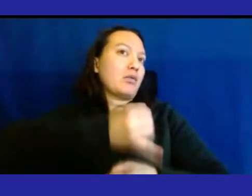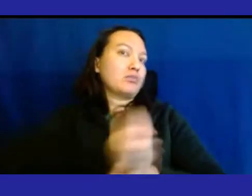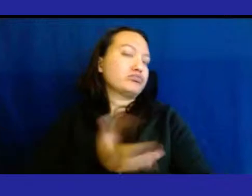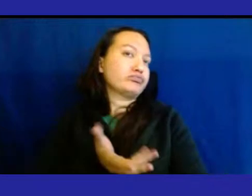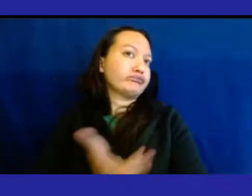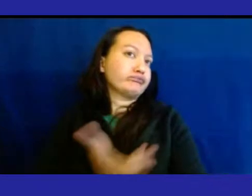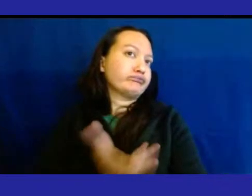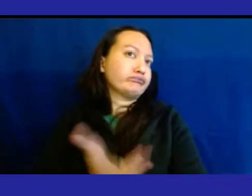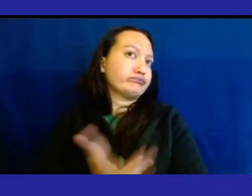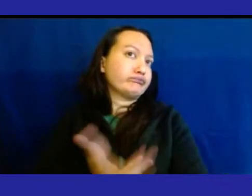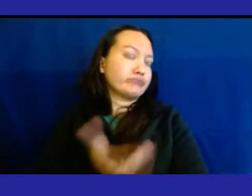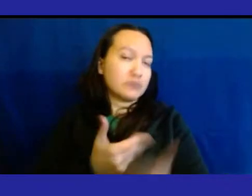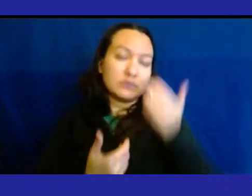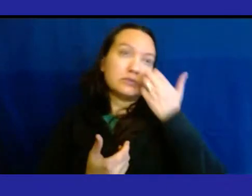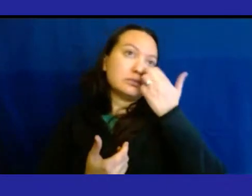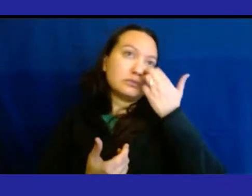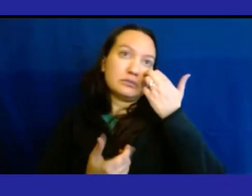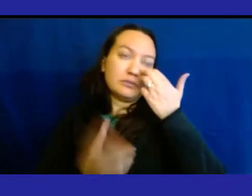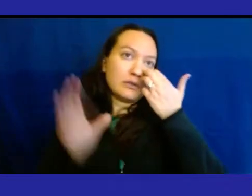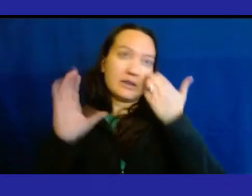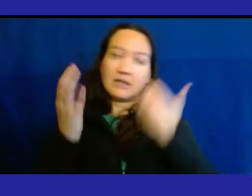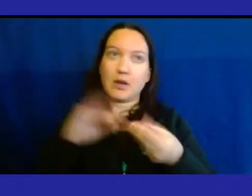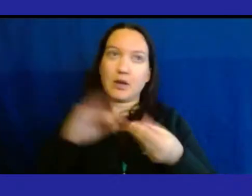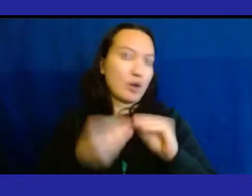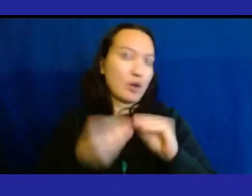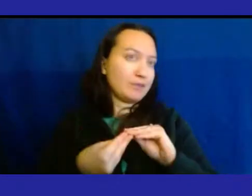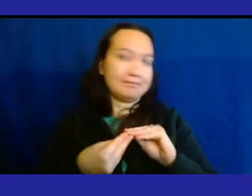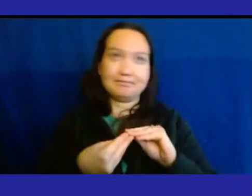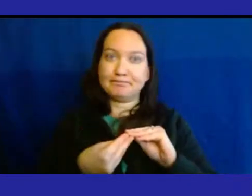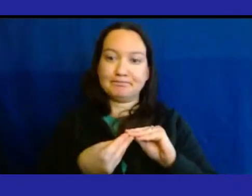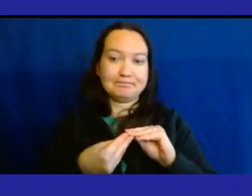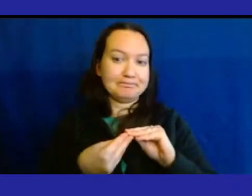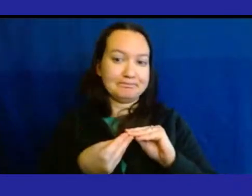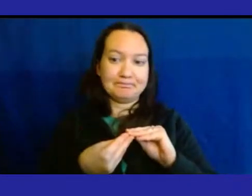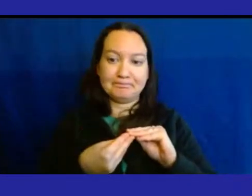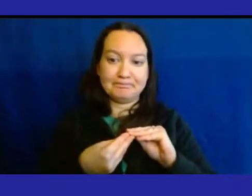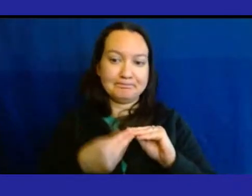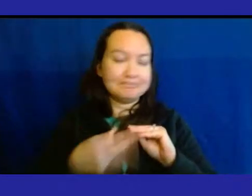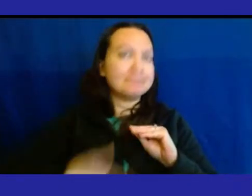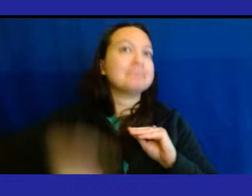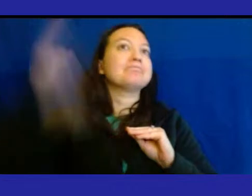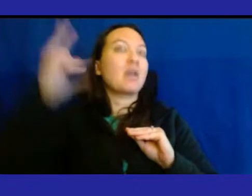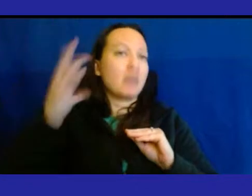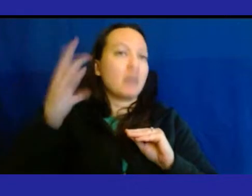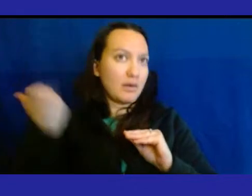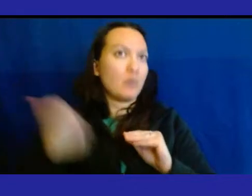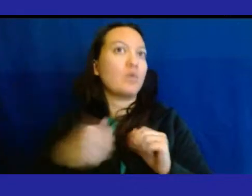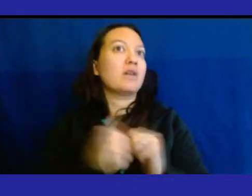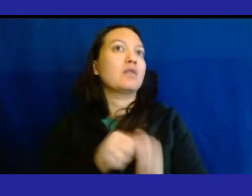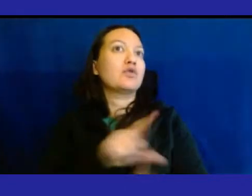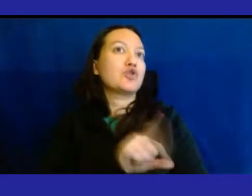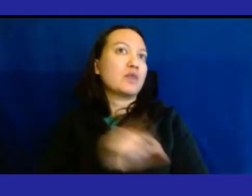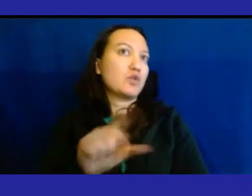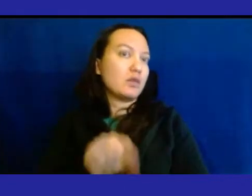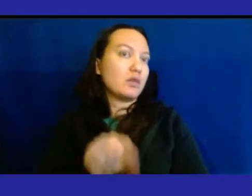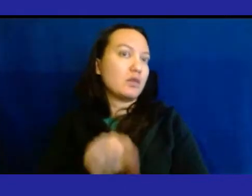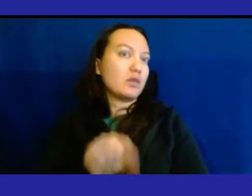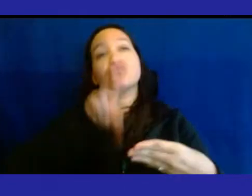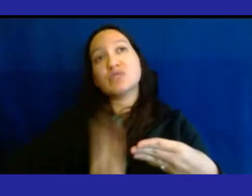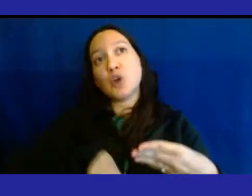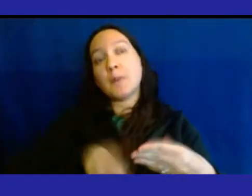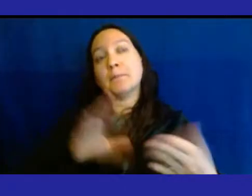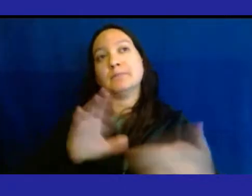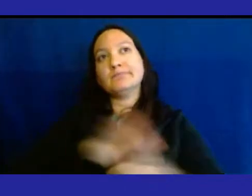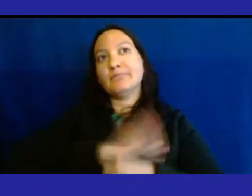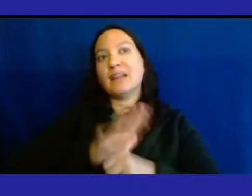numbers are higher than what they were in 2020, when, as a result of the pandemic, many employees were